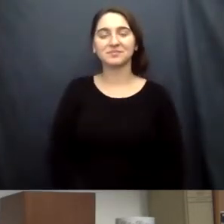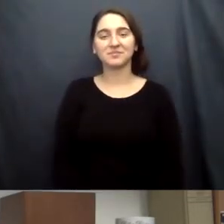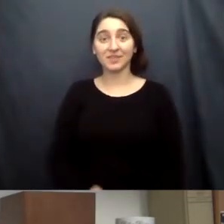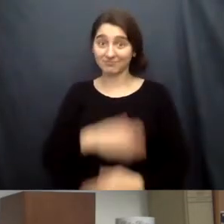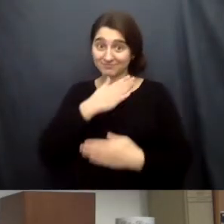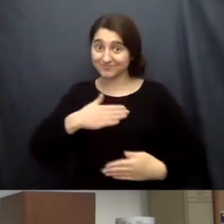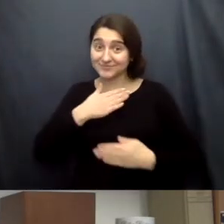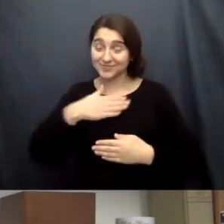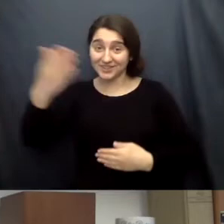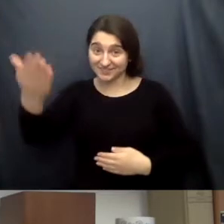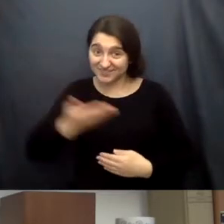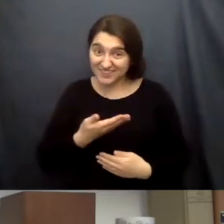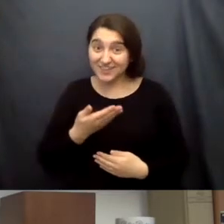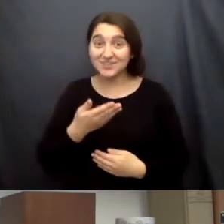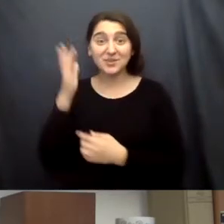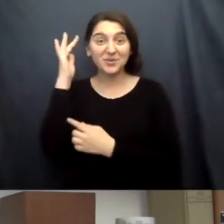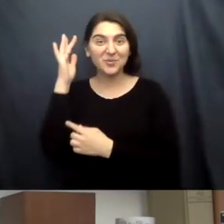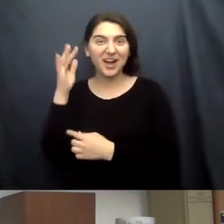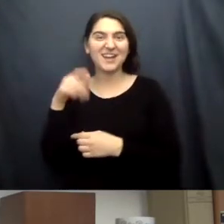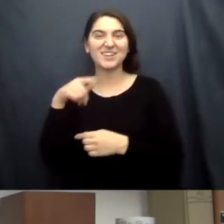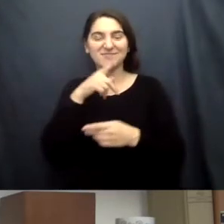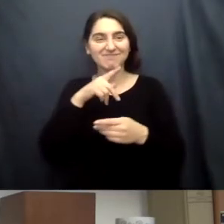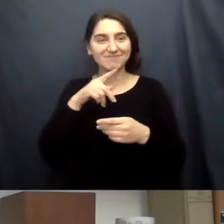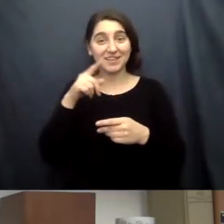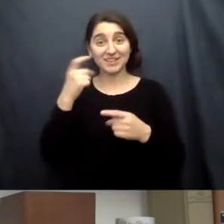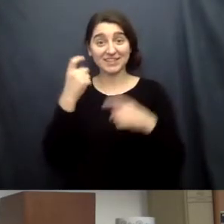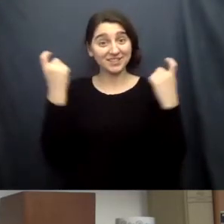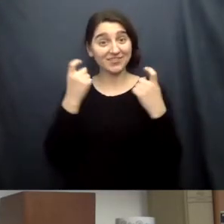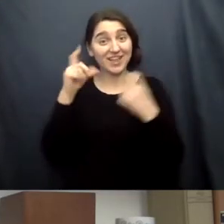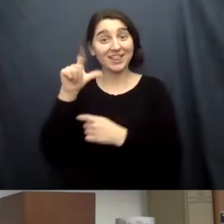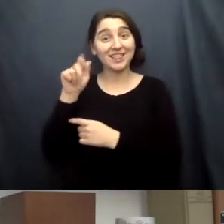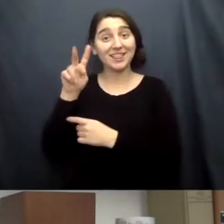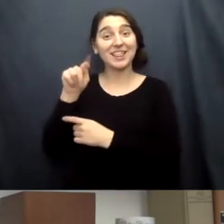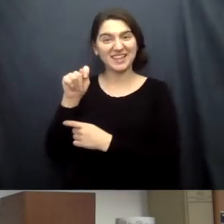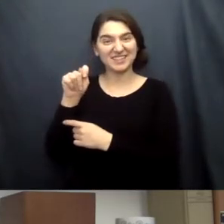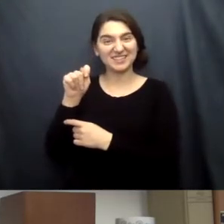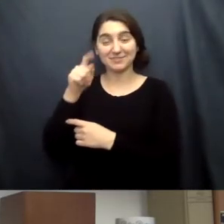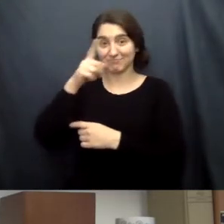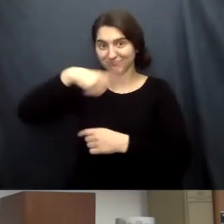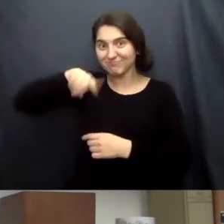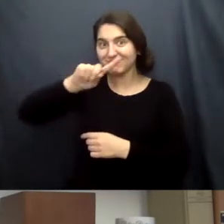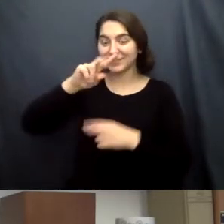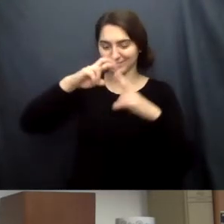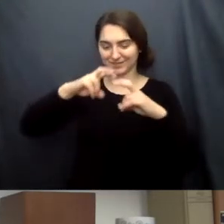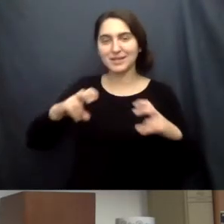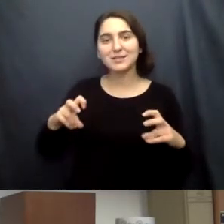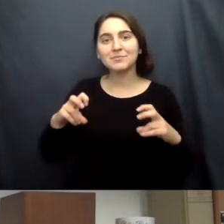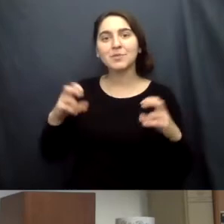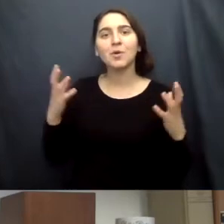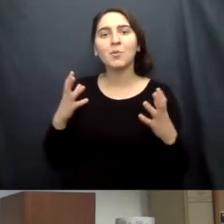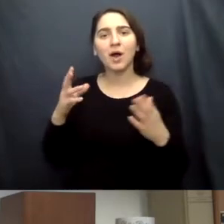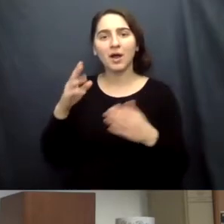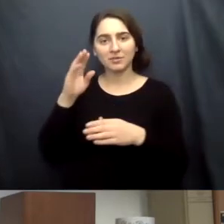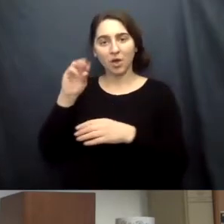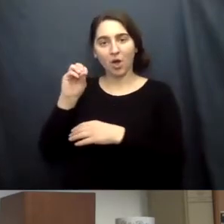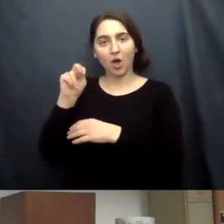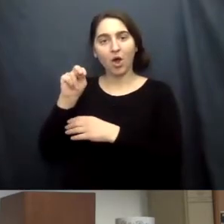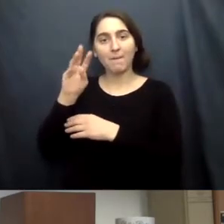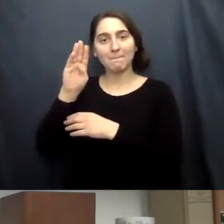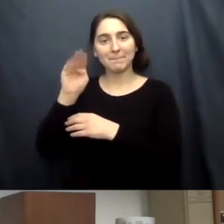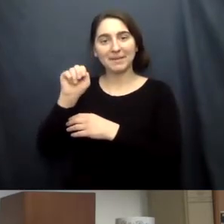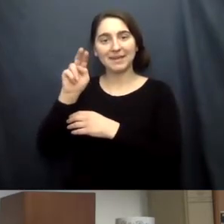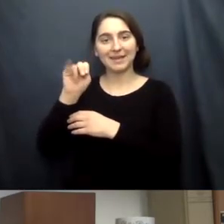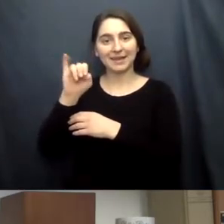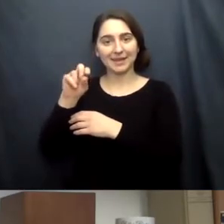all. I was particularly delighted by the invitation to be with you all during Lent, as you explore the